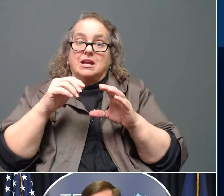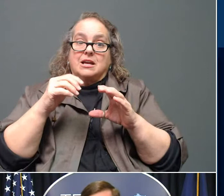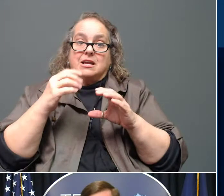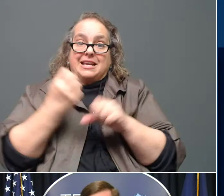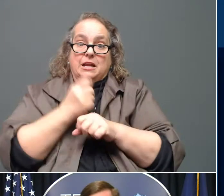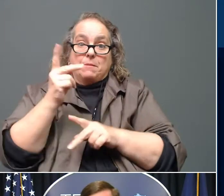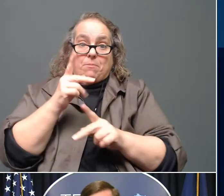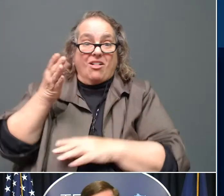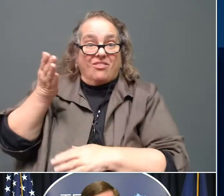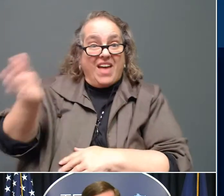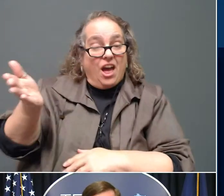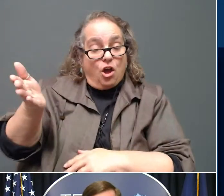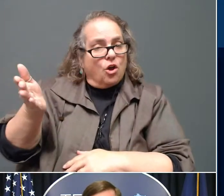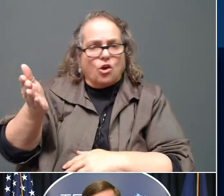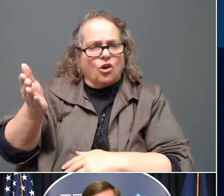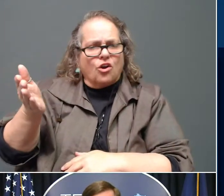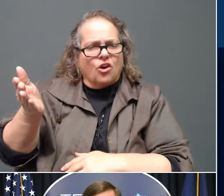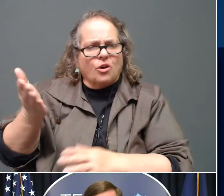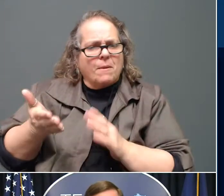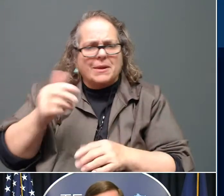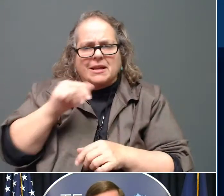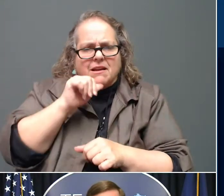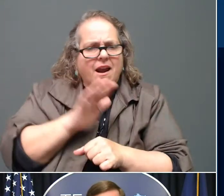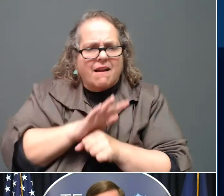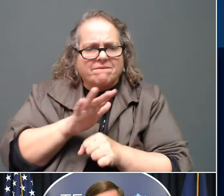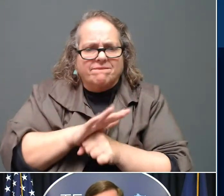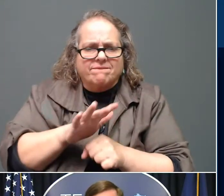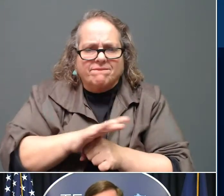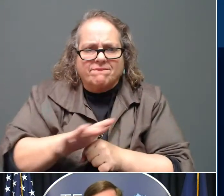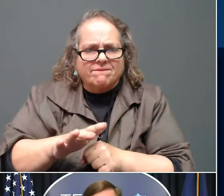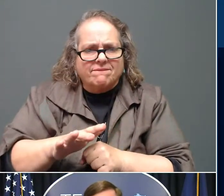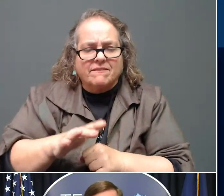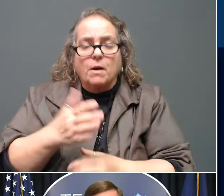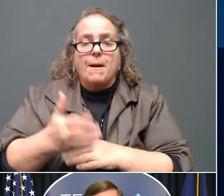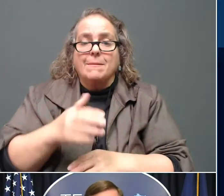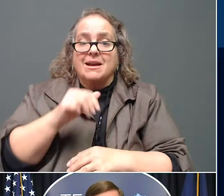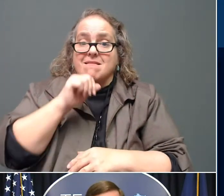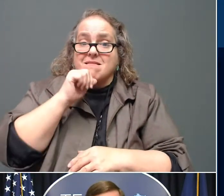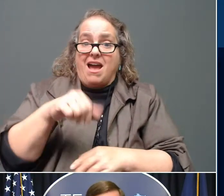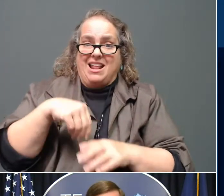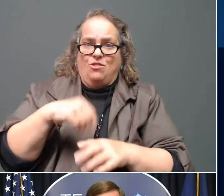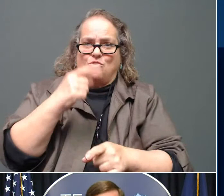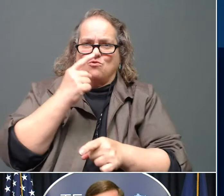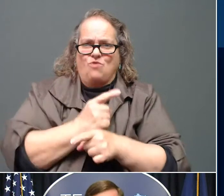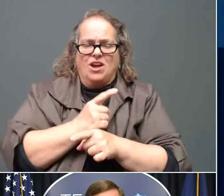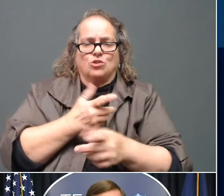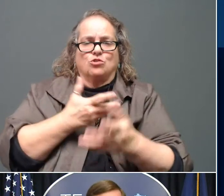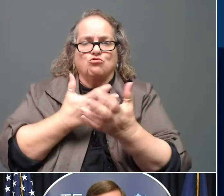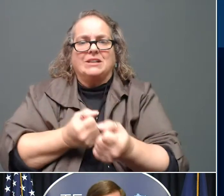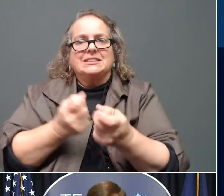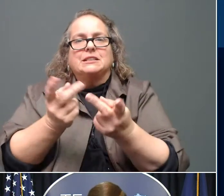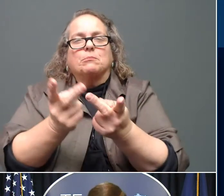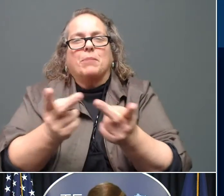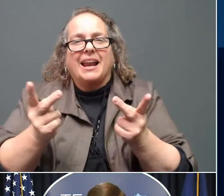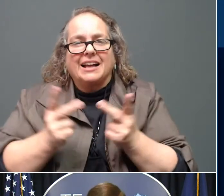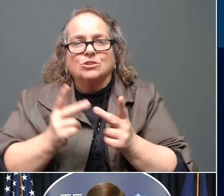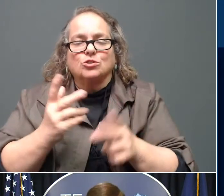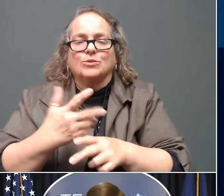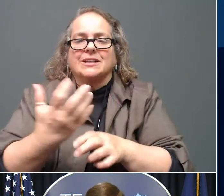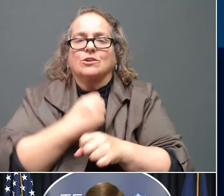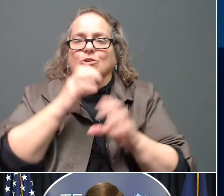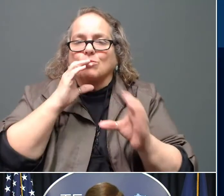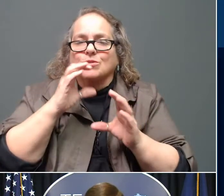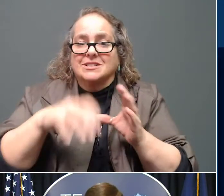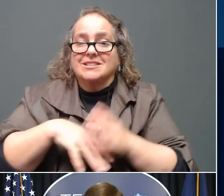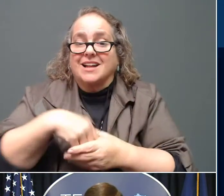been enough, and it is perhaps not in the right trusted place to get the utilization of it